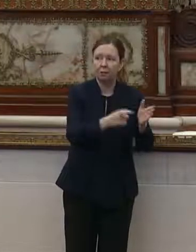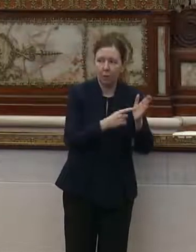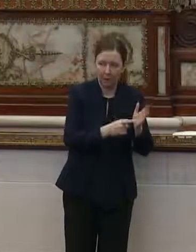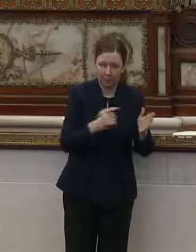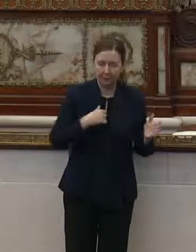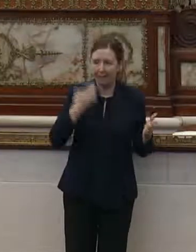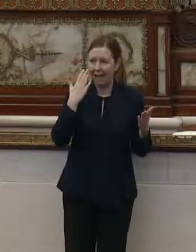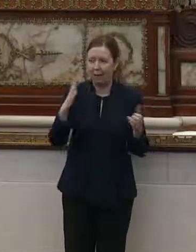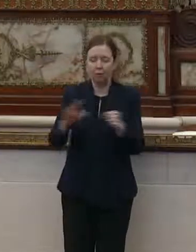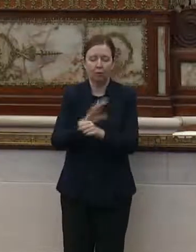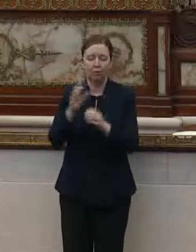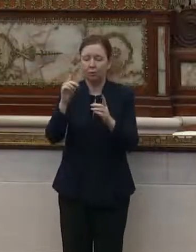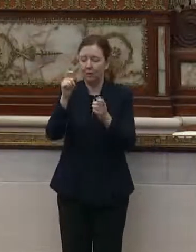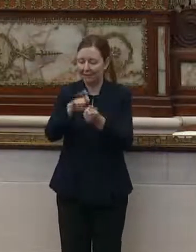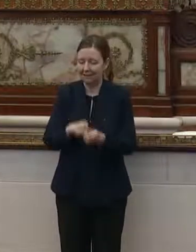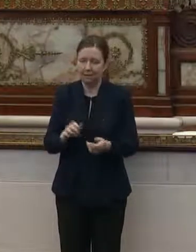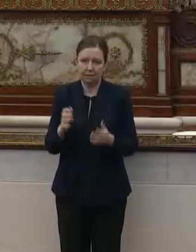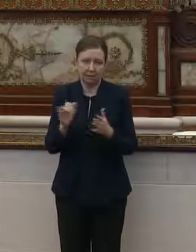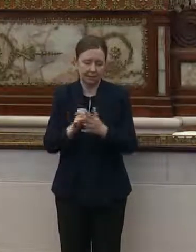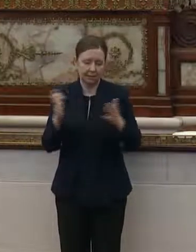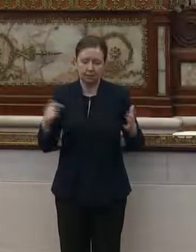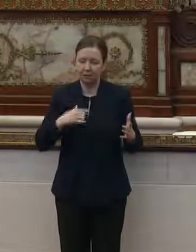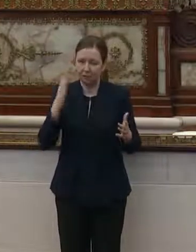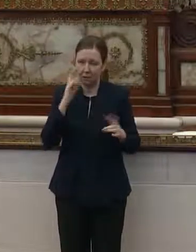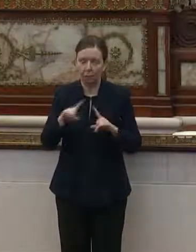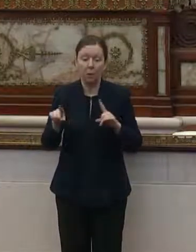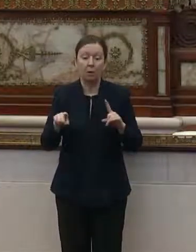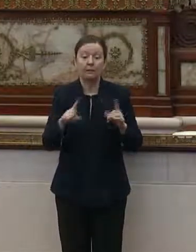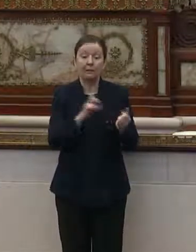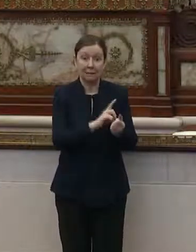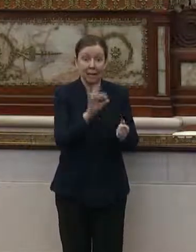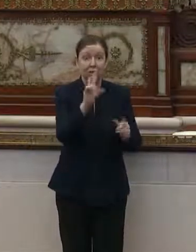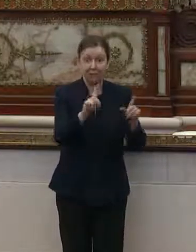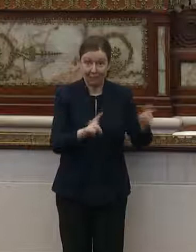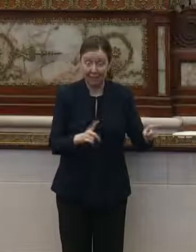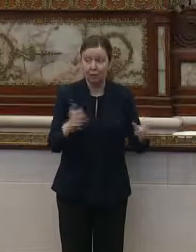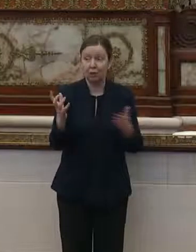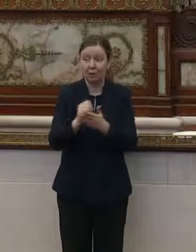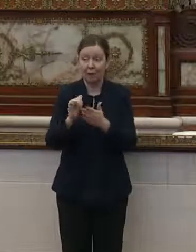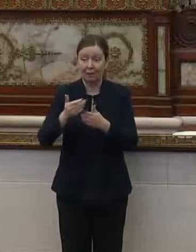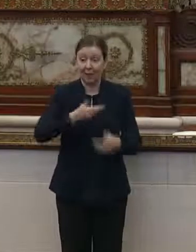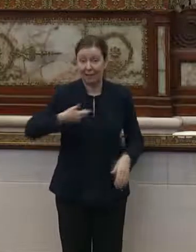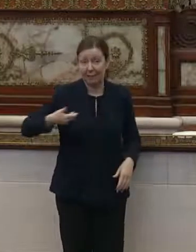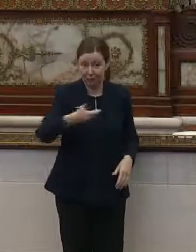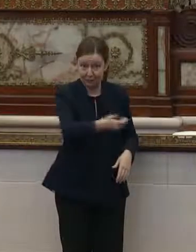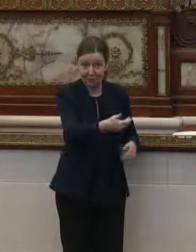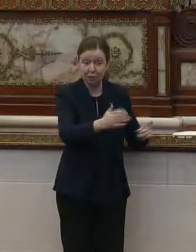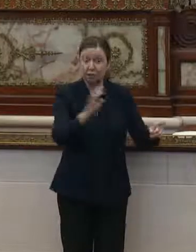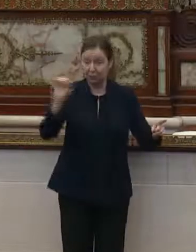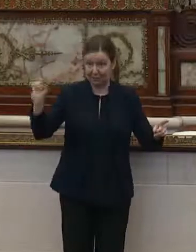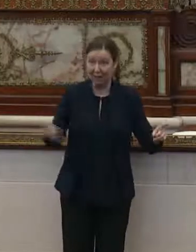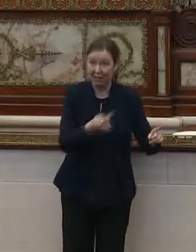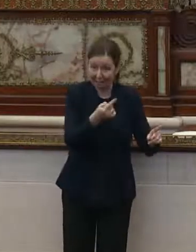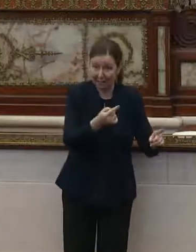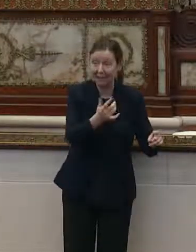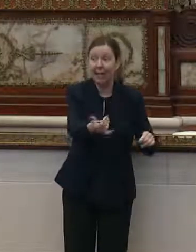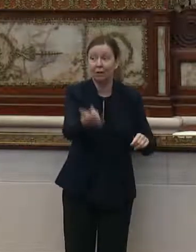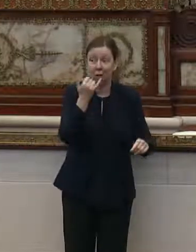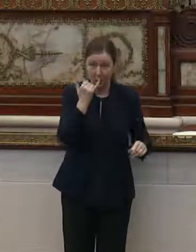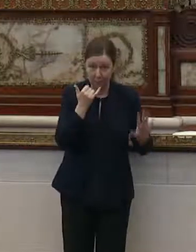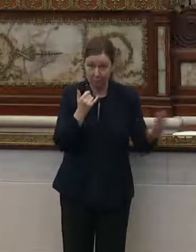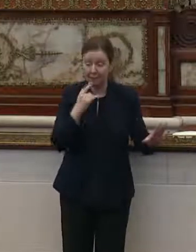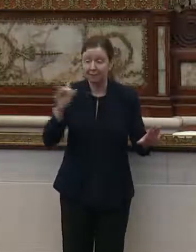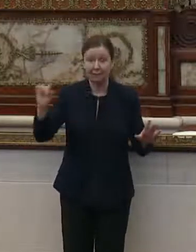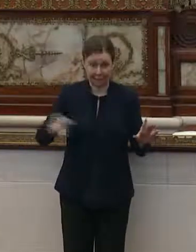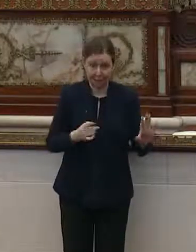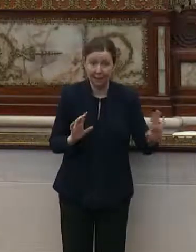know the full details of that. That's as much as I know. But when Dr. Stanford received that invitation, she was quite offended. She called me up and said she was